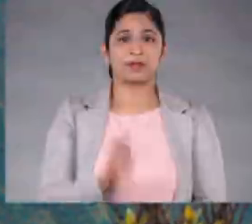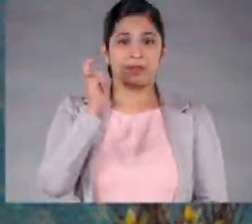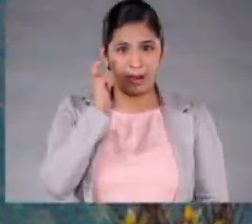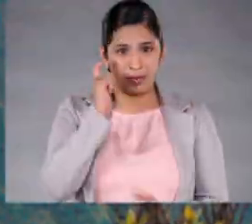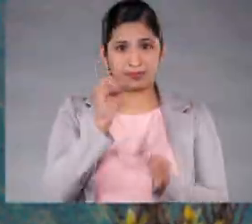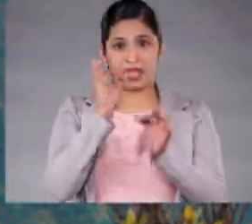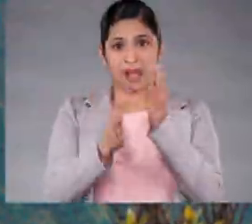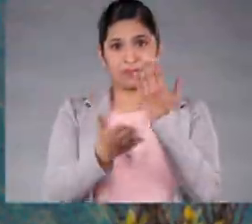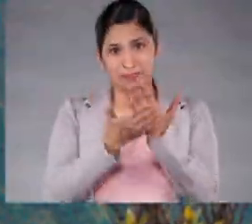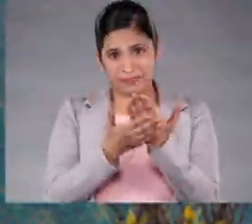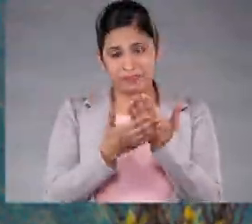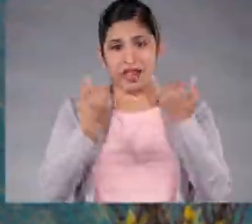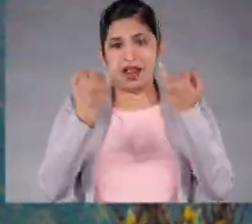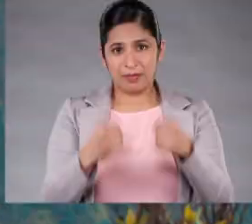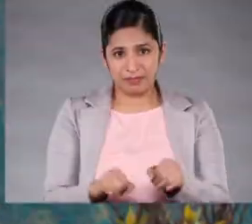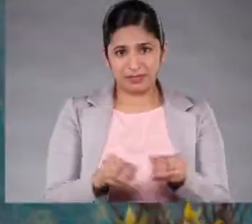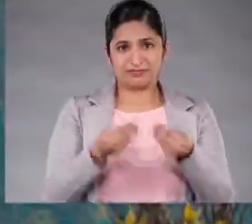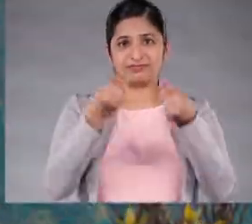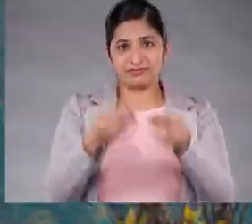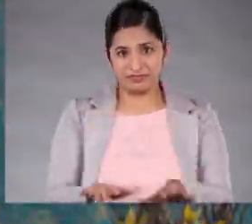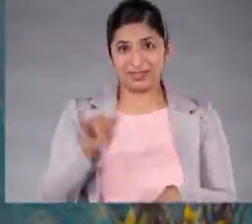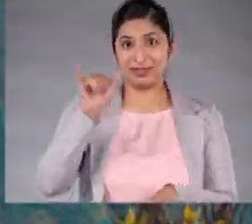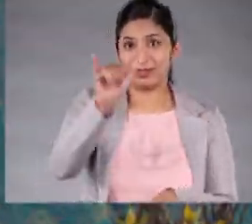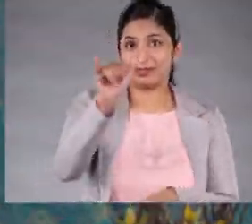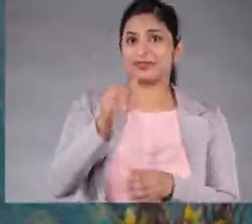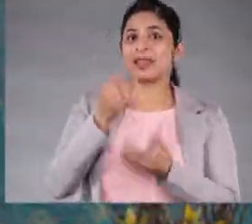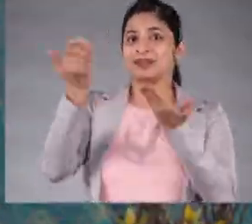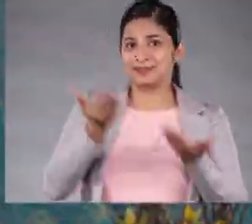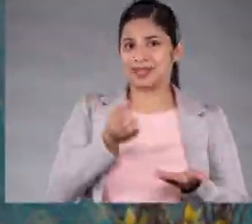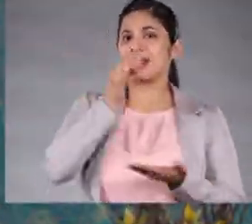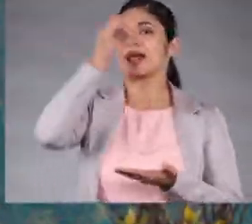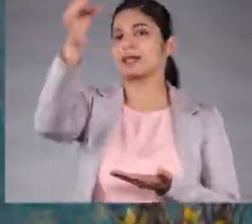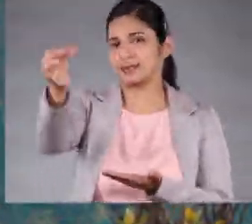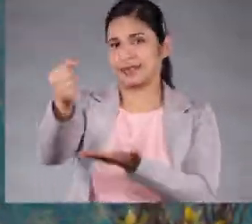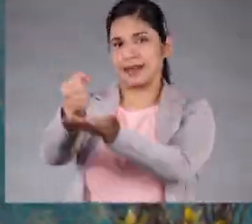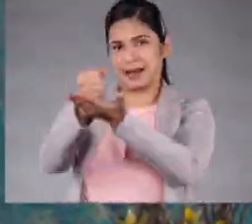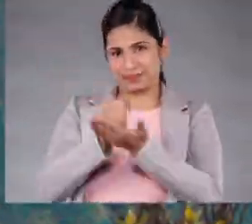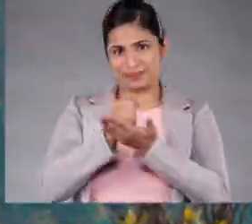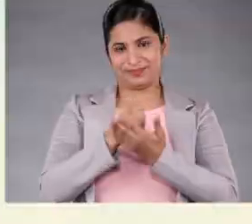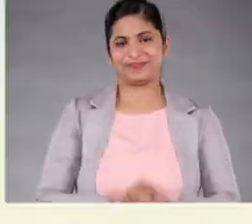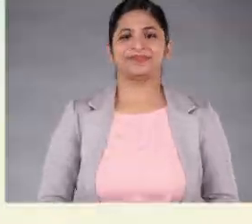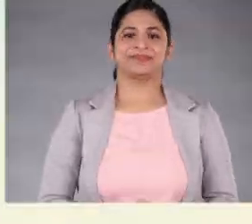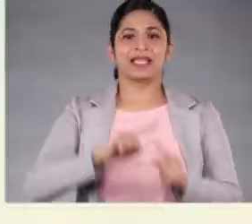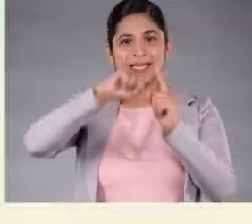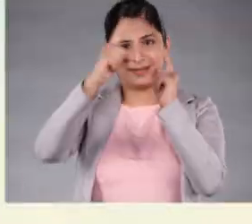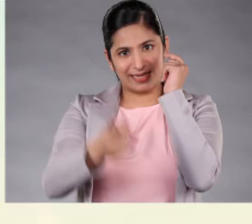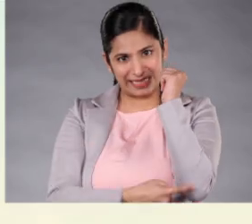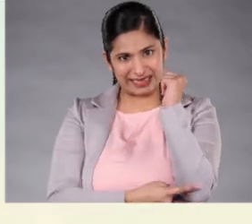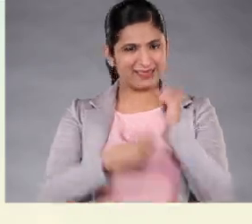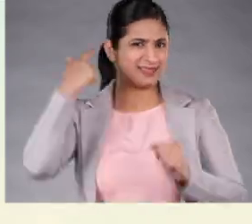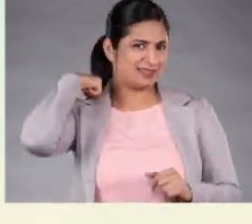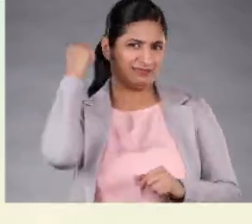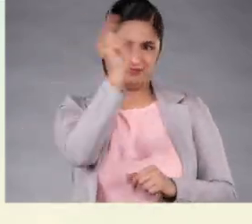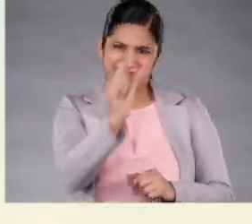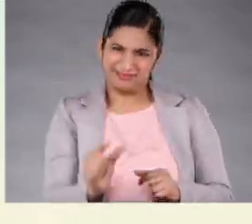Call the crew for assistance should your electronic device get overheated, damaged or drop into the gap between the seats. This final asana